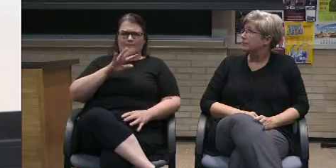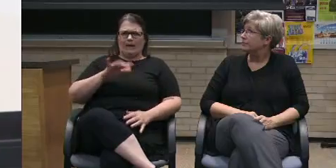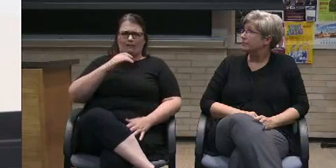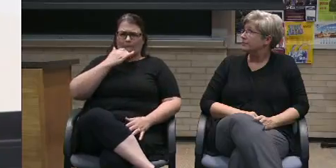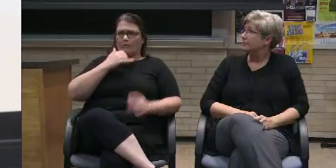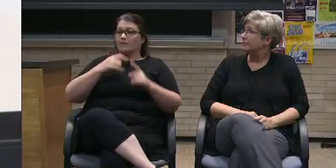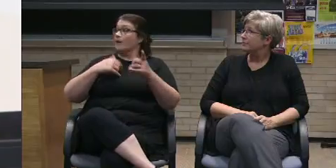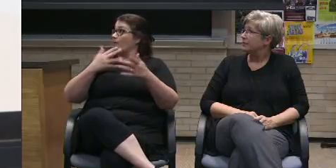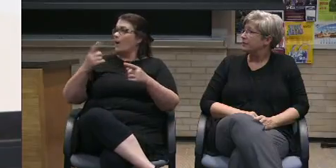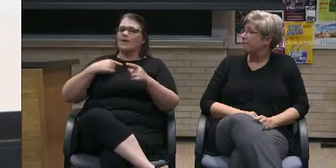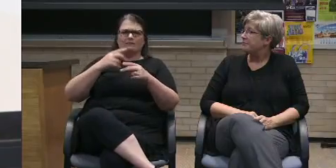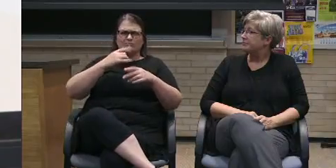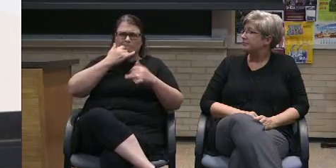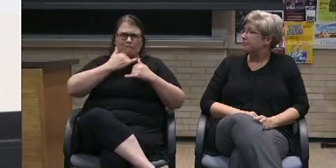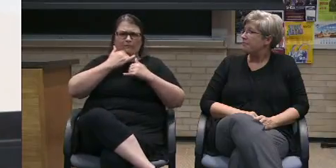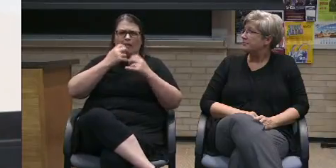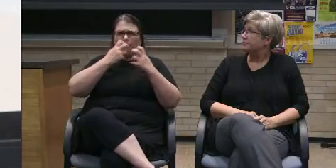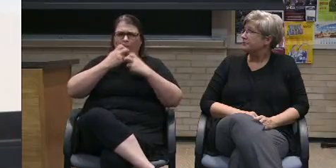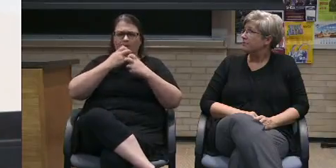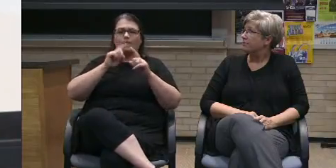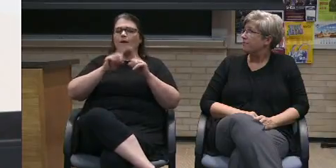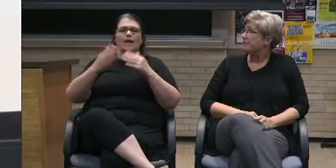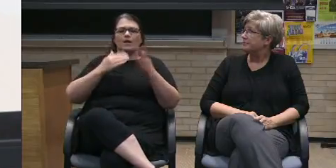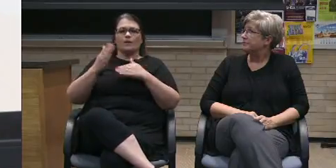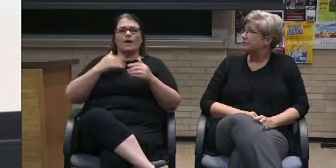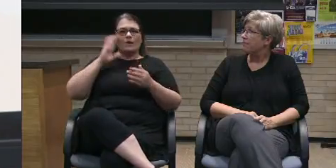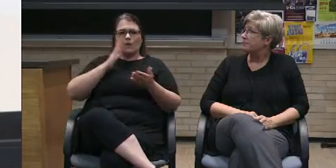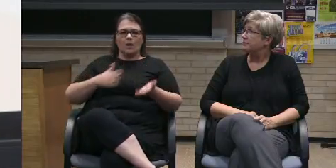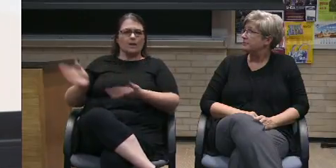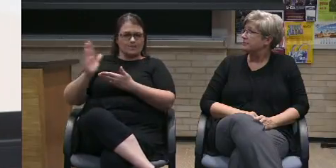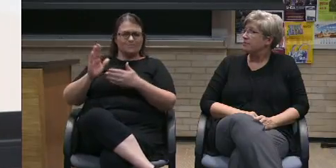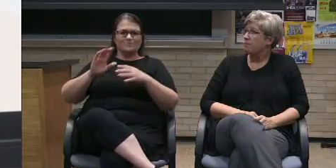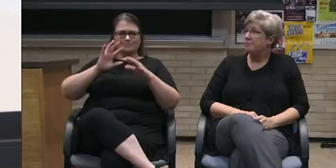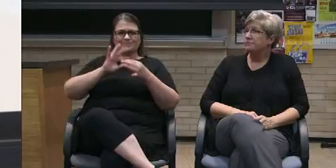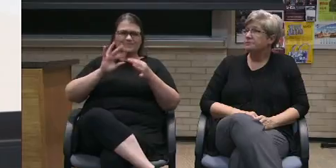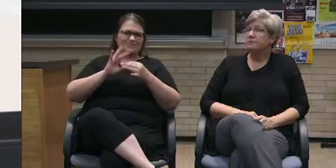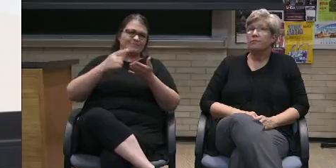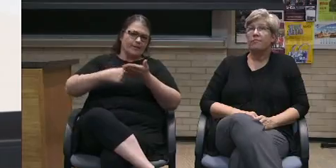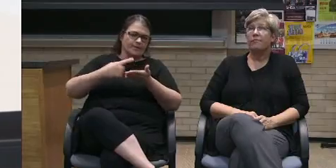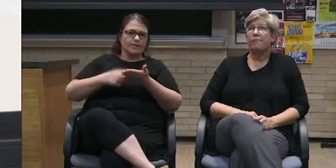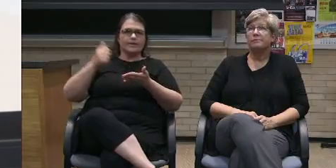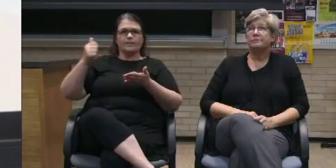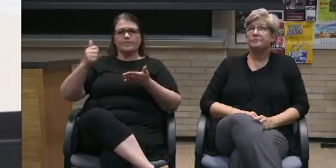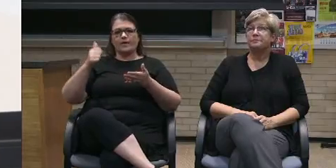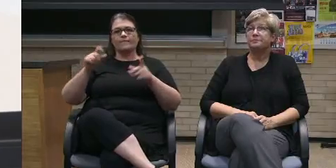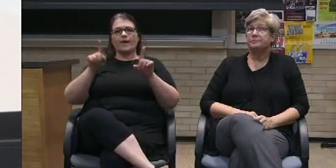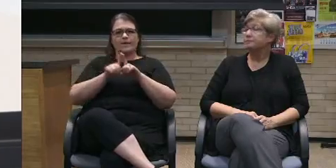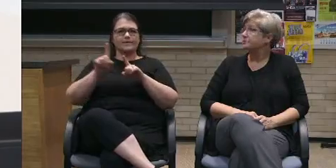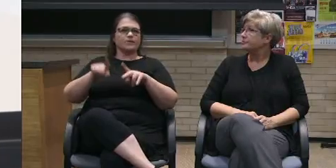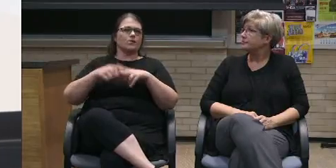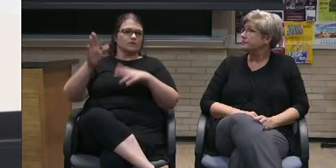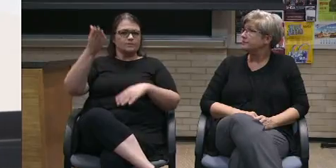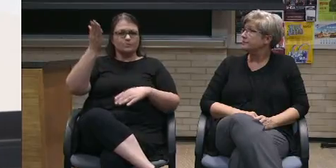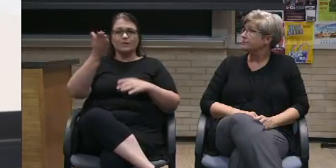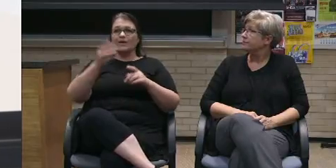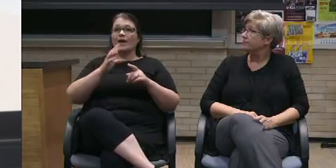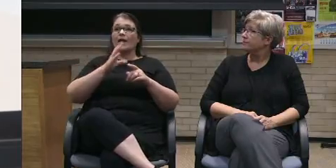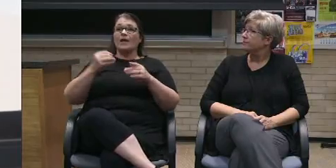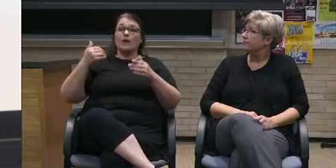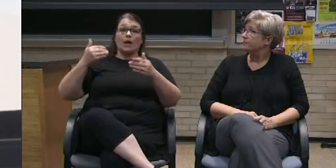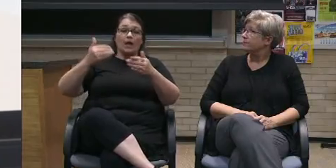mean to. But I'm going to let him tell you all about himself when he starts his presentation. Don't forget, we get to the end of